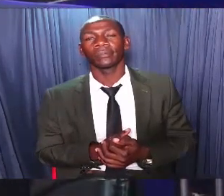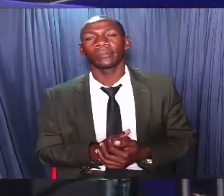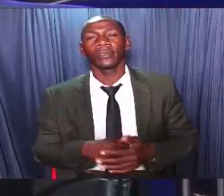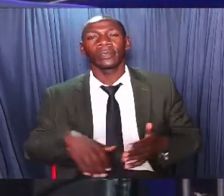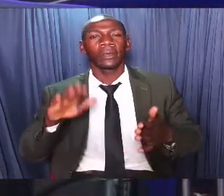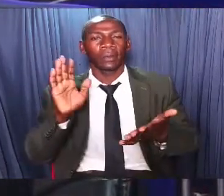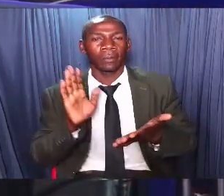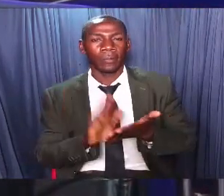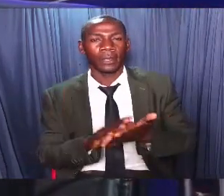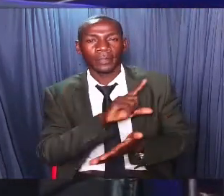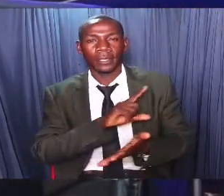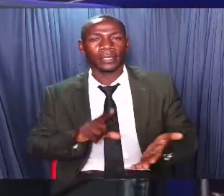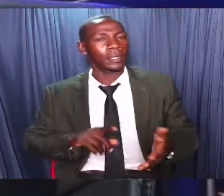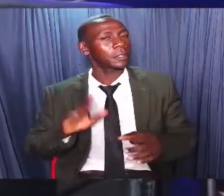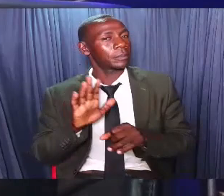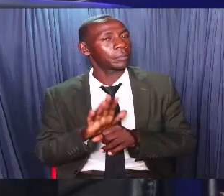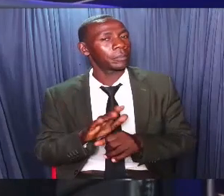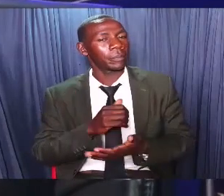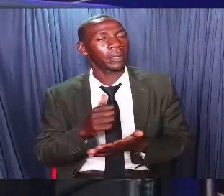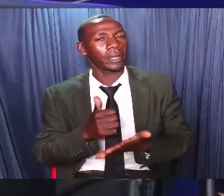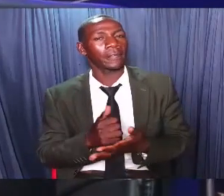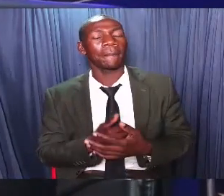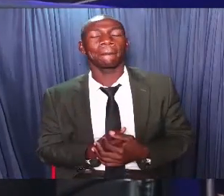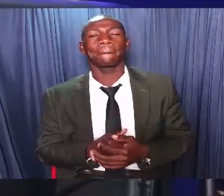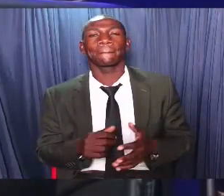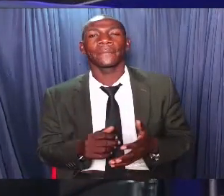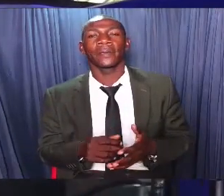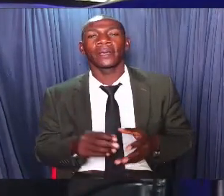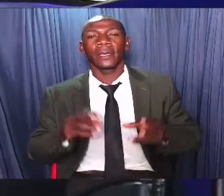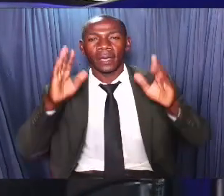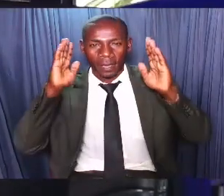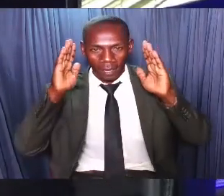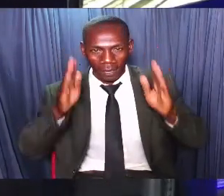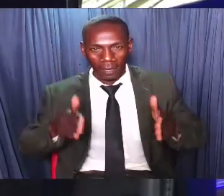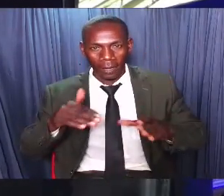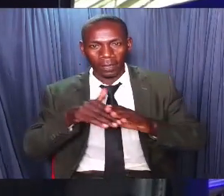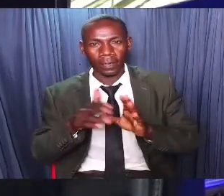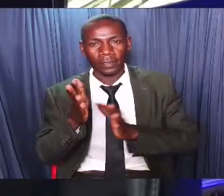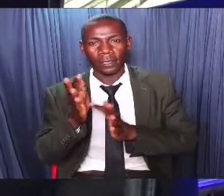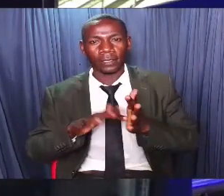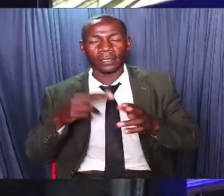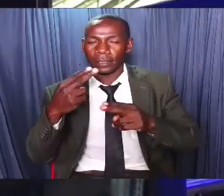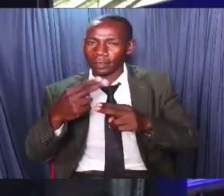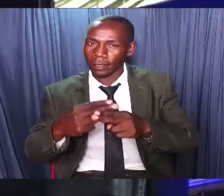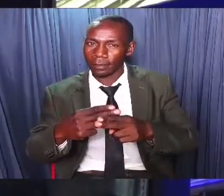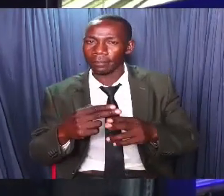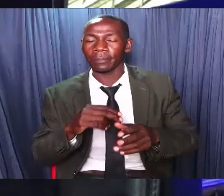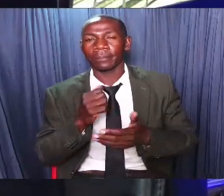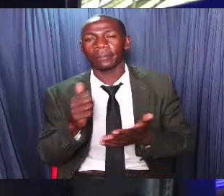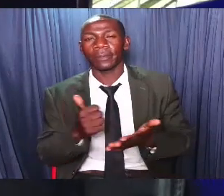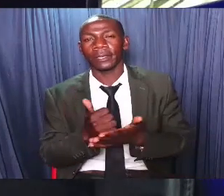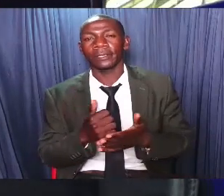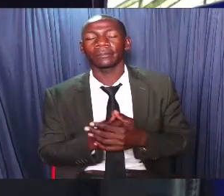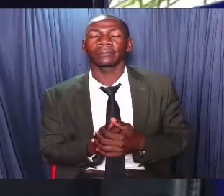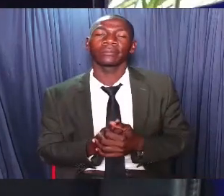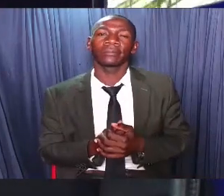Bwana Yesu asifiwe sana. Amen. Ninawasalimu katika jina la Bwana Yesu.